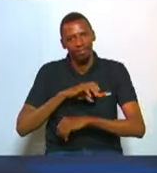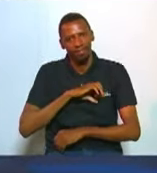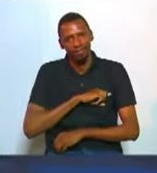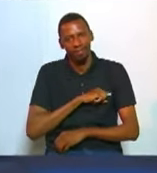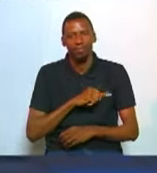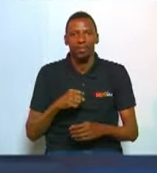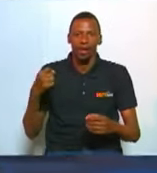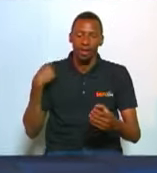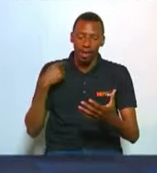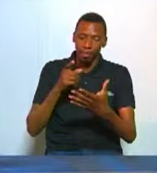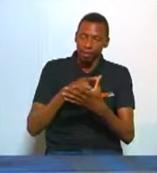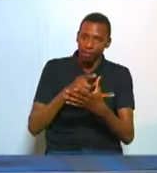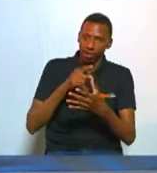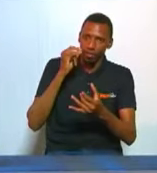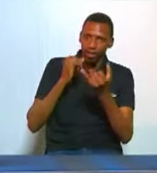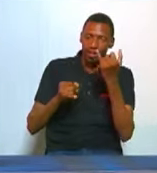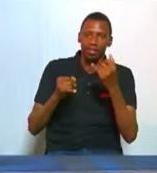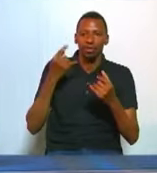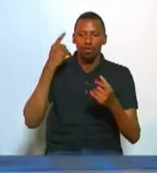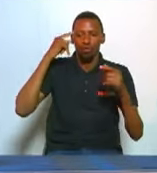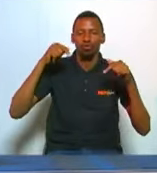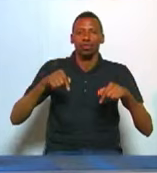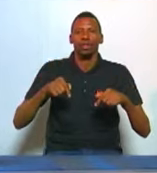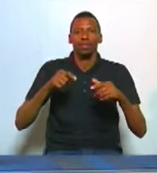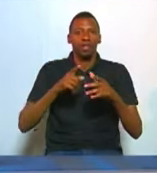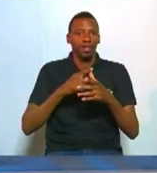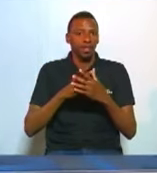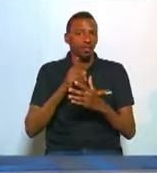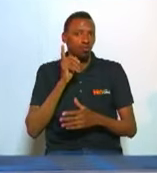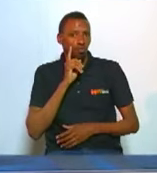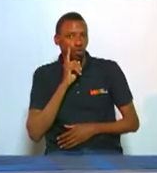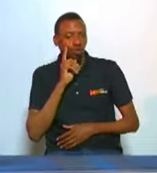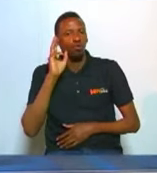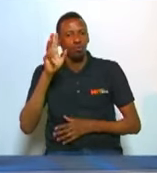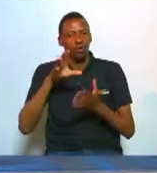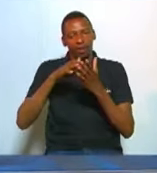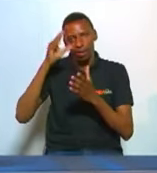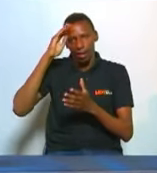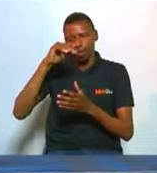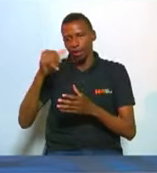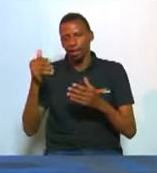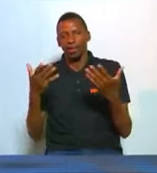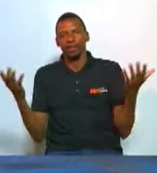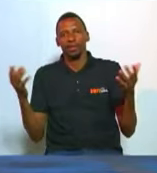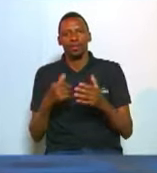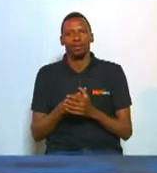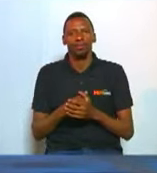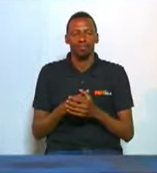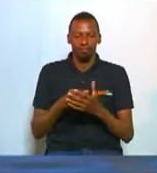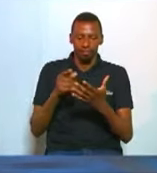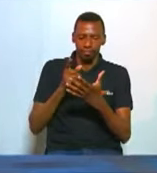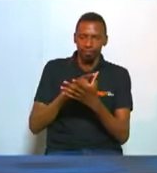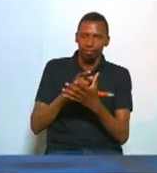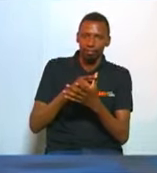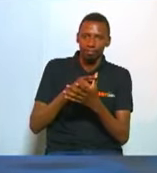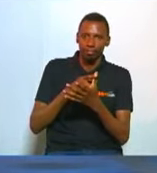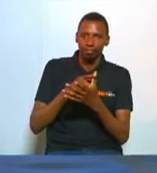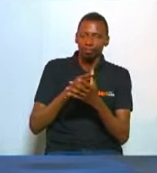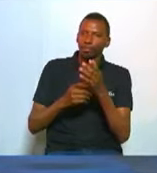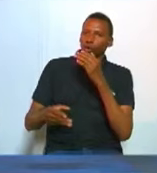Number 5 and the last one, I think, for tonight, and then tomorrow we'll touch other things. Godliness. What is